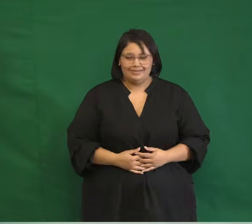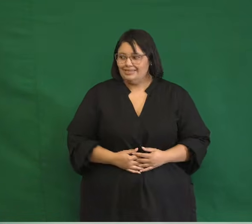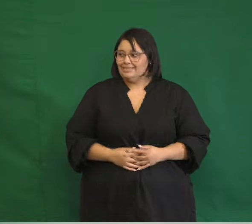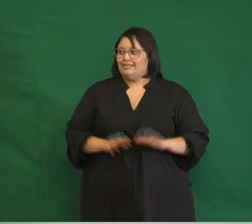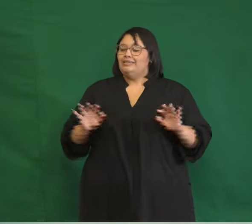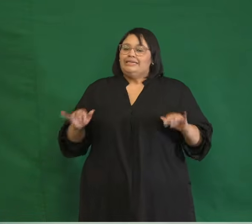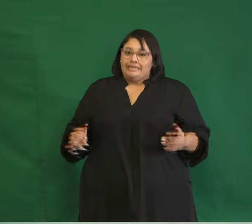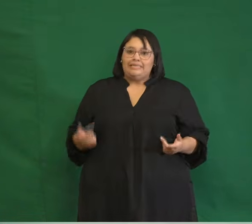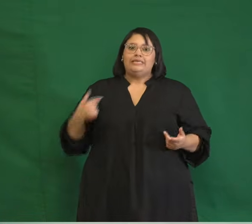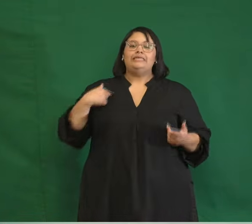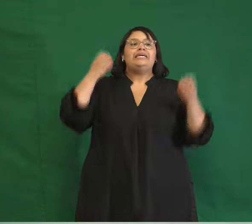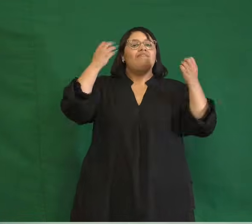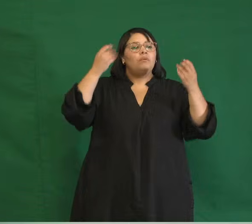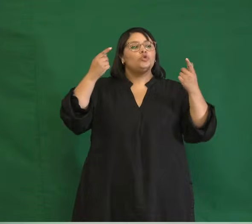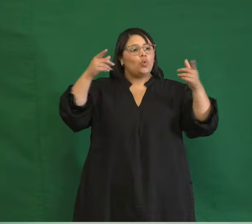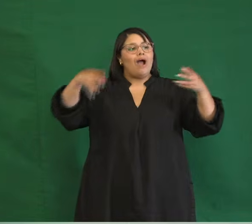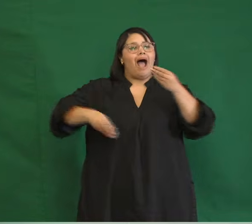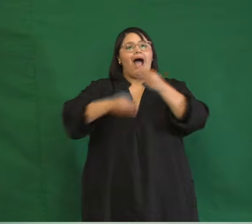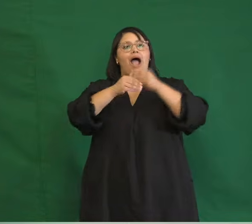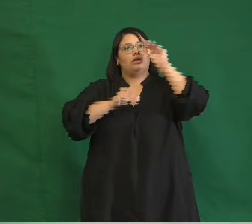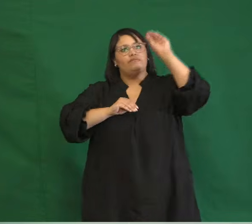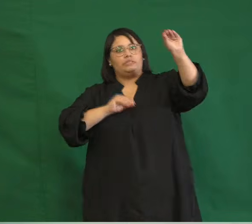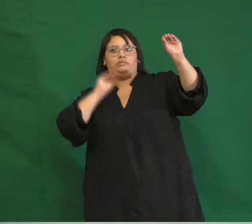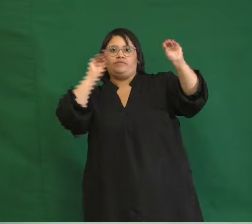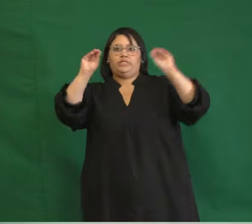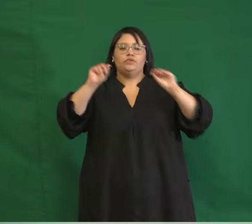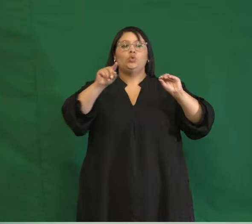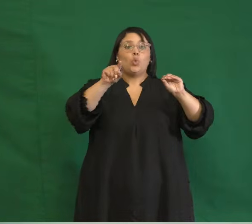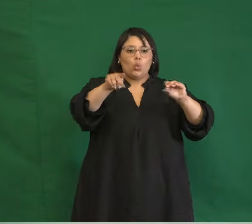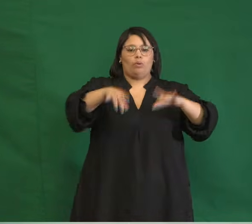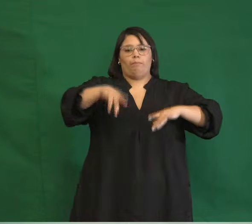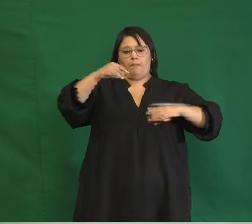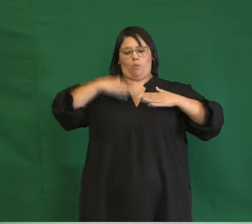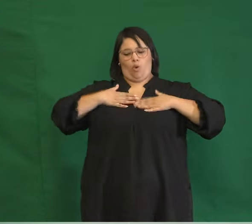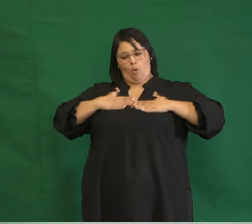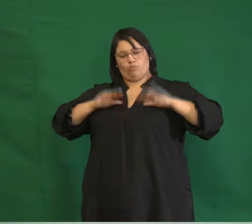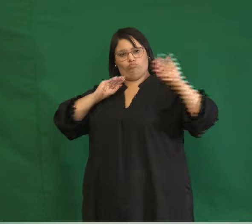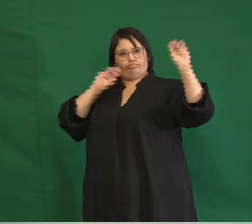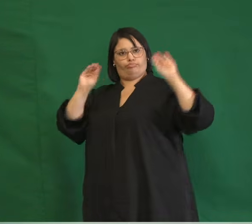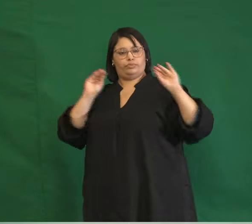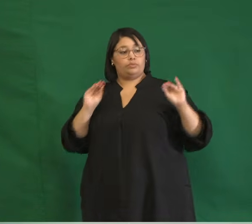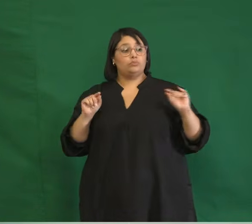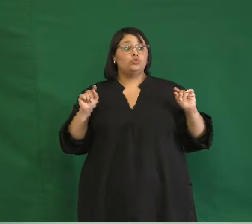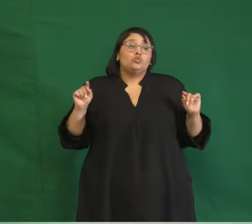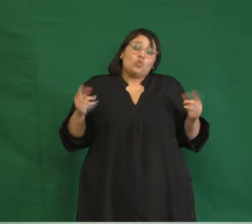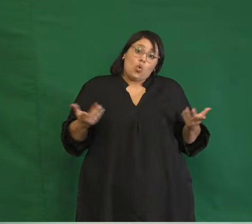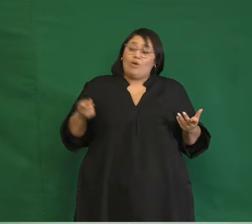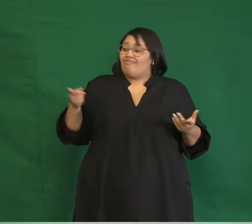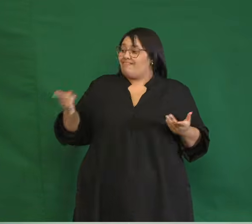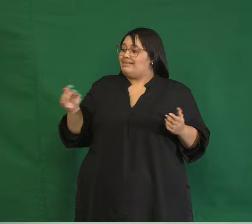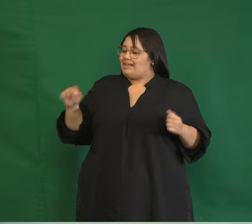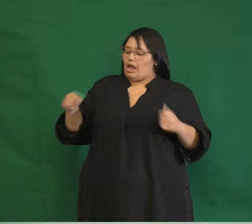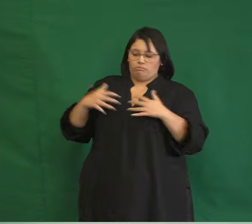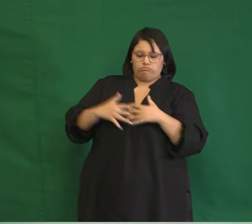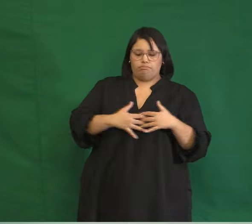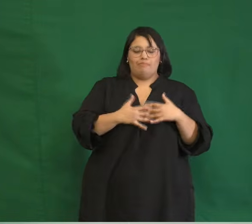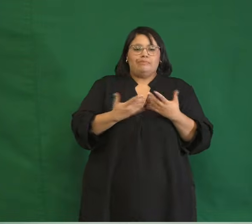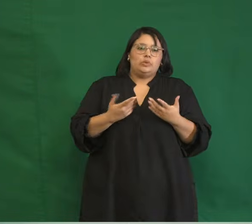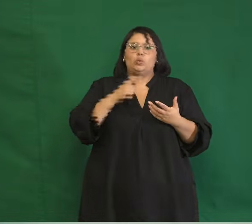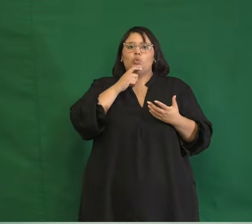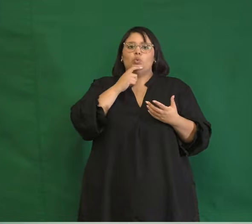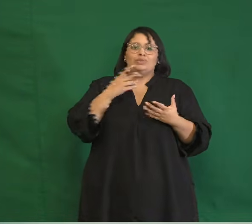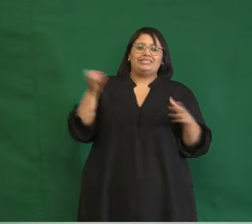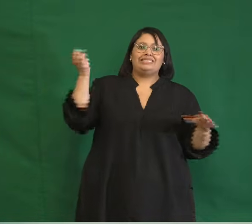can add information to this that we would like to add. So this could form that building block in the sign